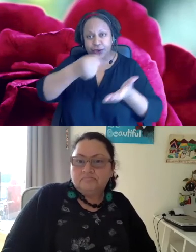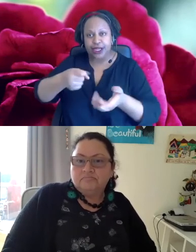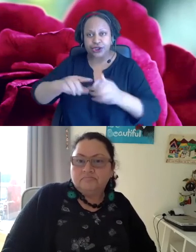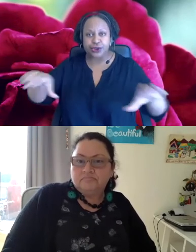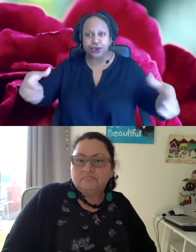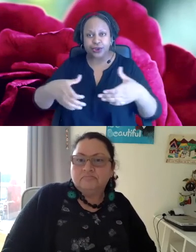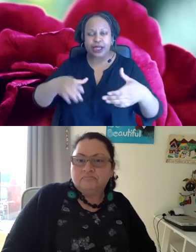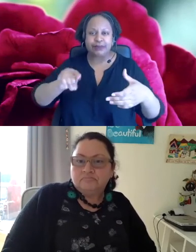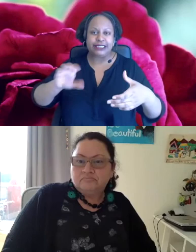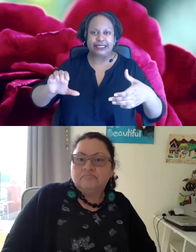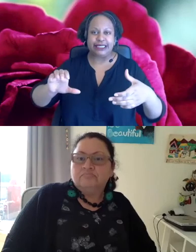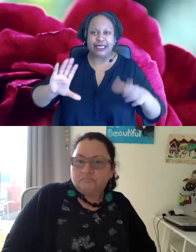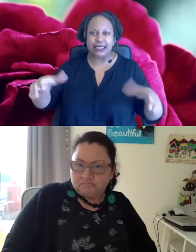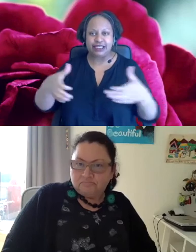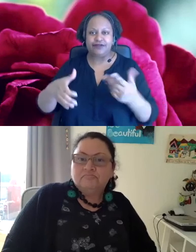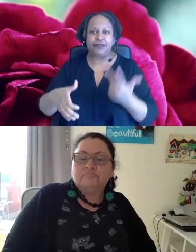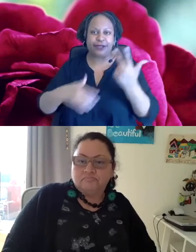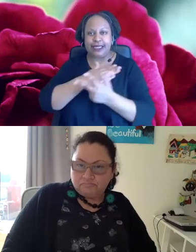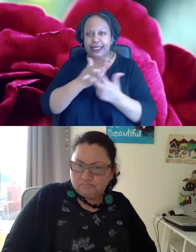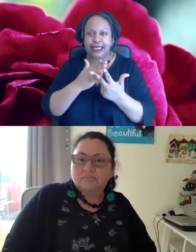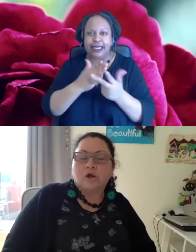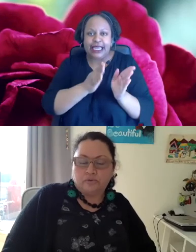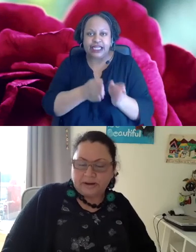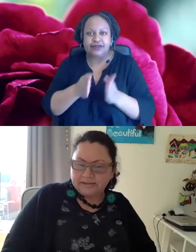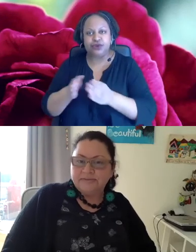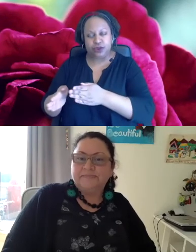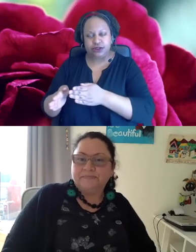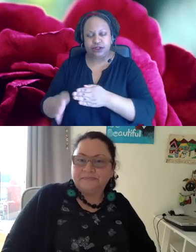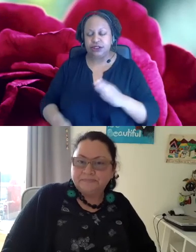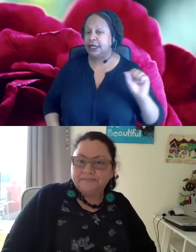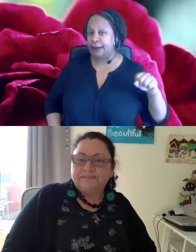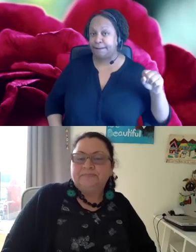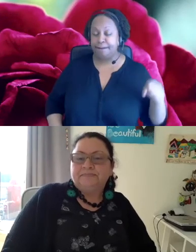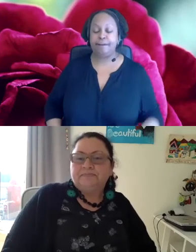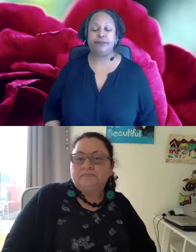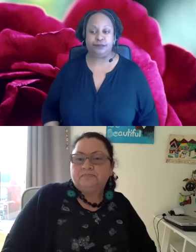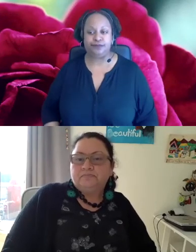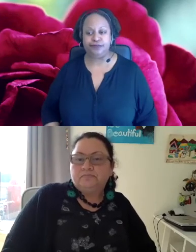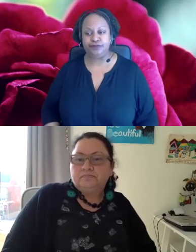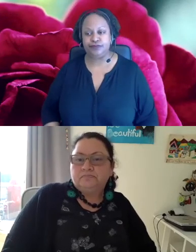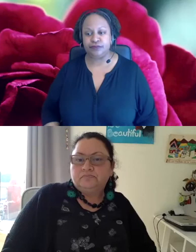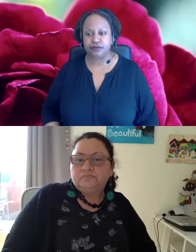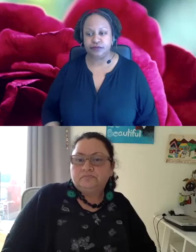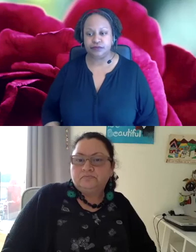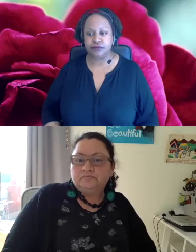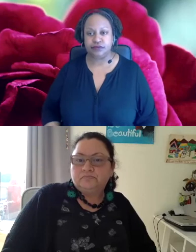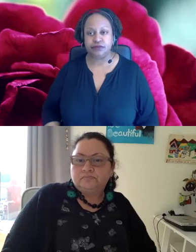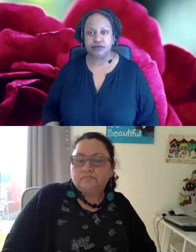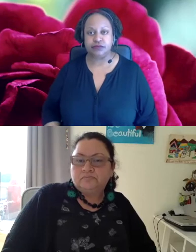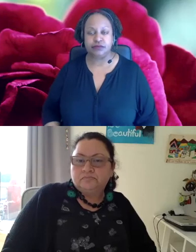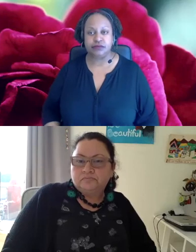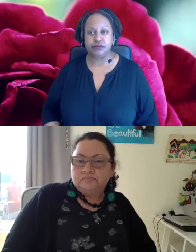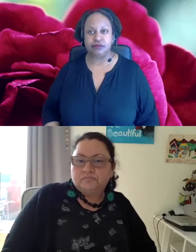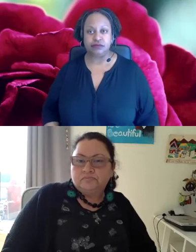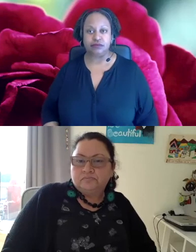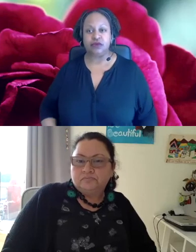which comprises, let's say, 3 individuals. Correct. And at the end of the